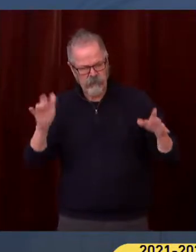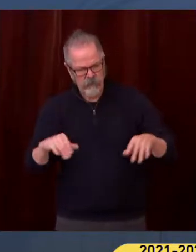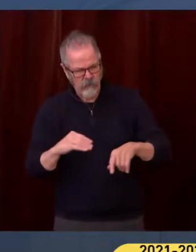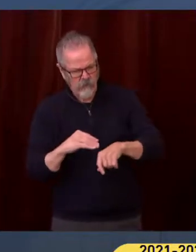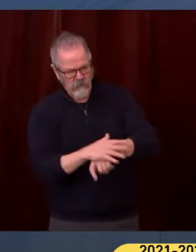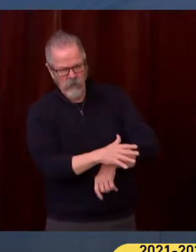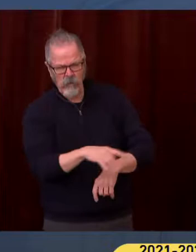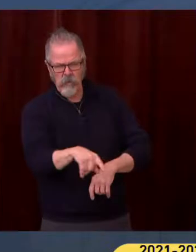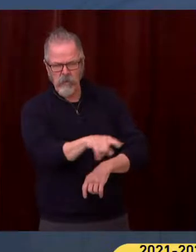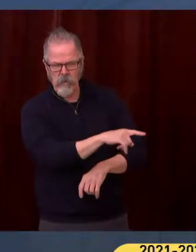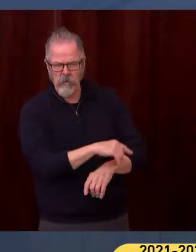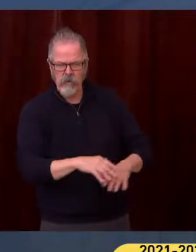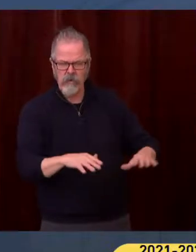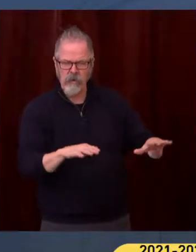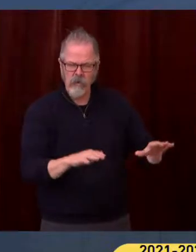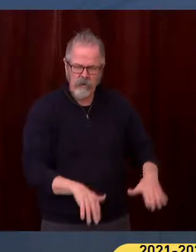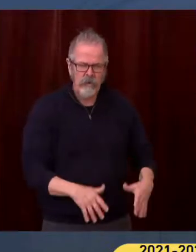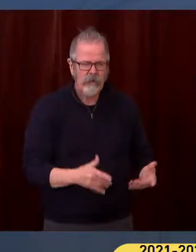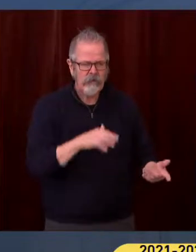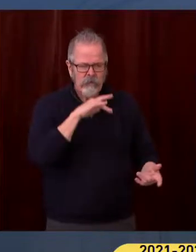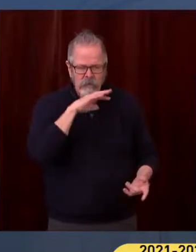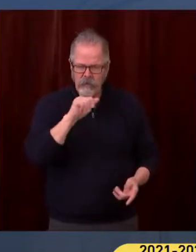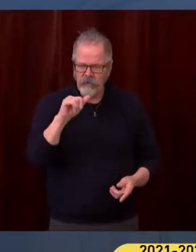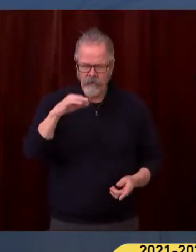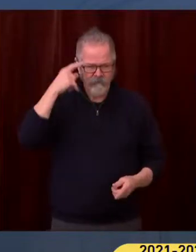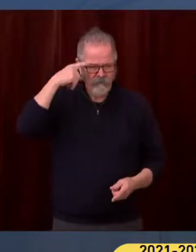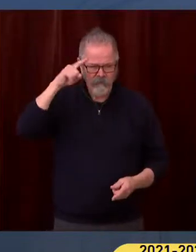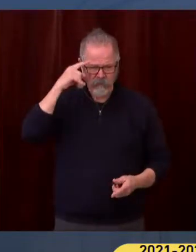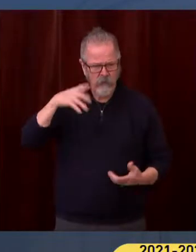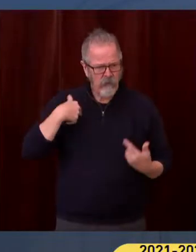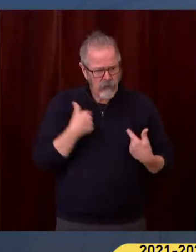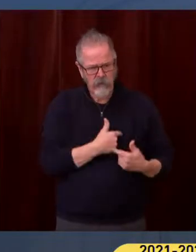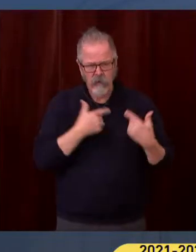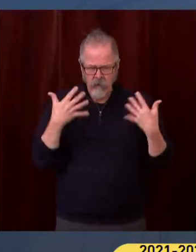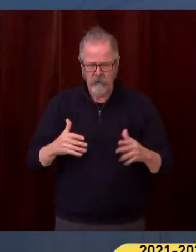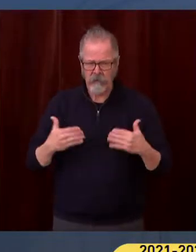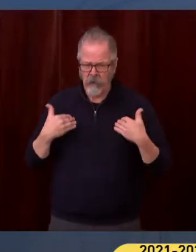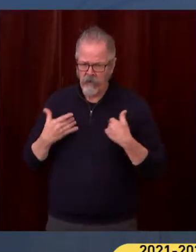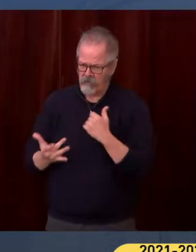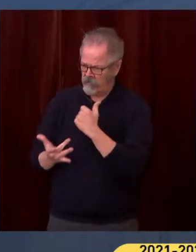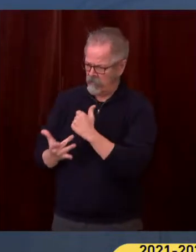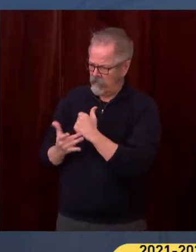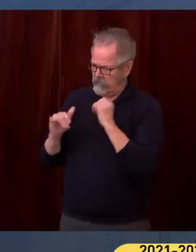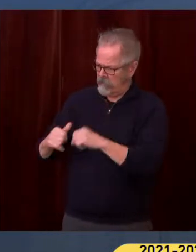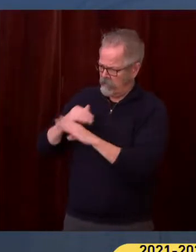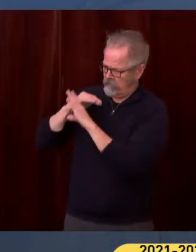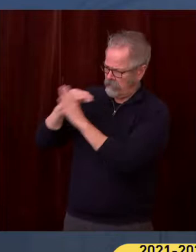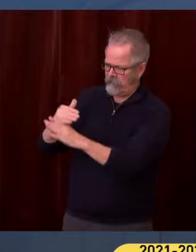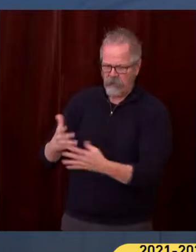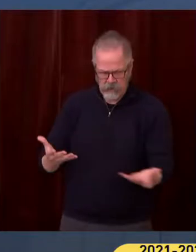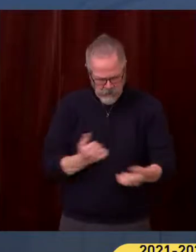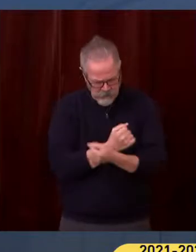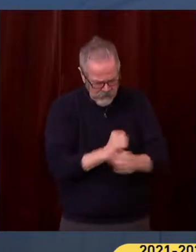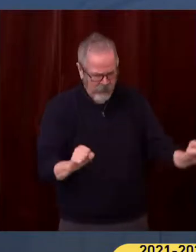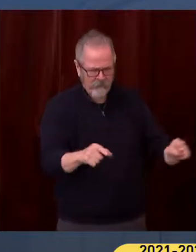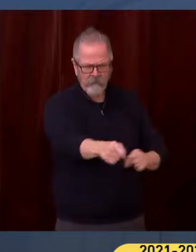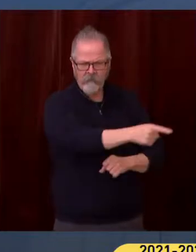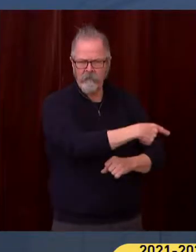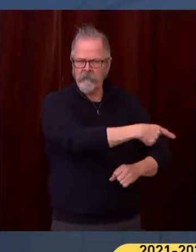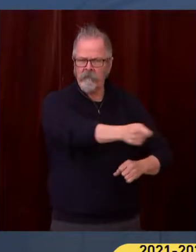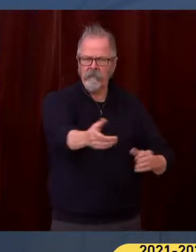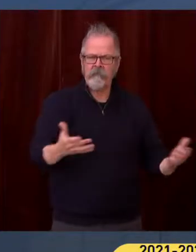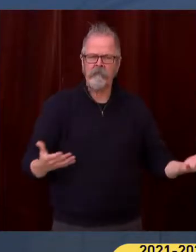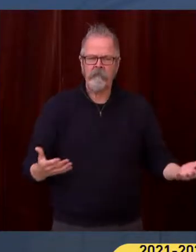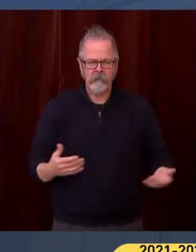We're better than this. We have the technology to prevent this. We know that we need safe drinking water and nutritious food. So